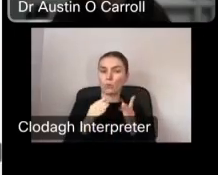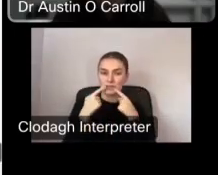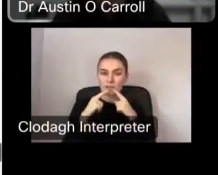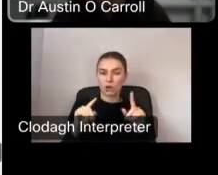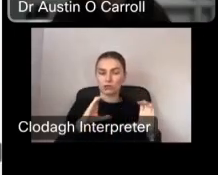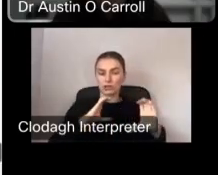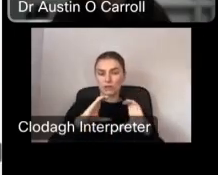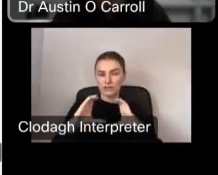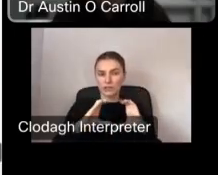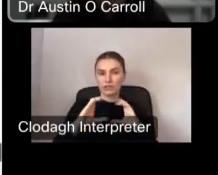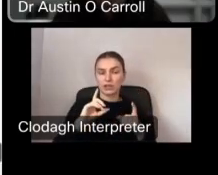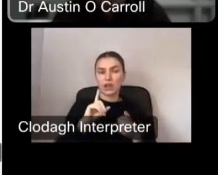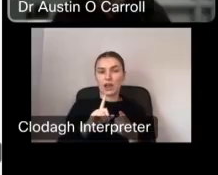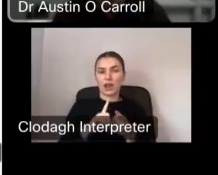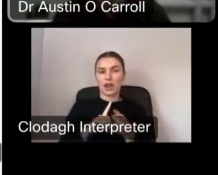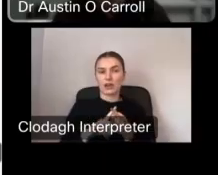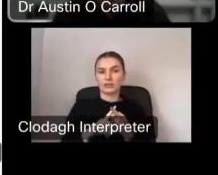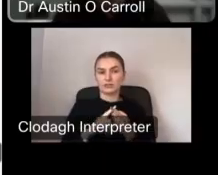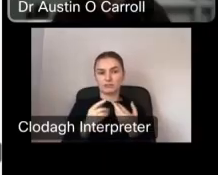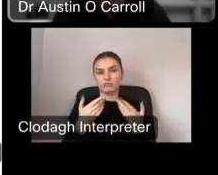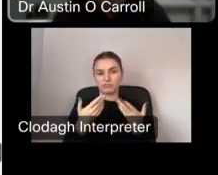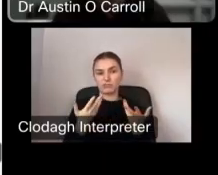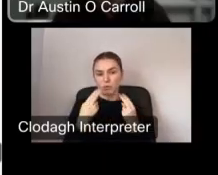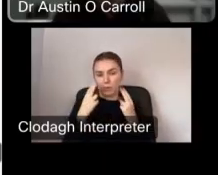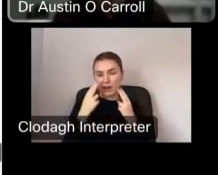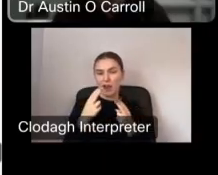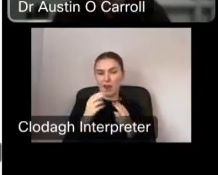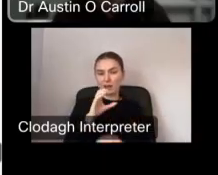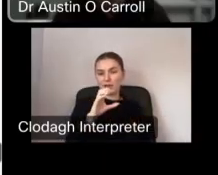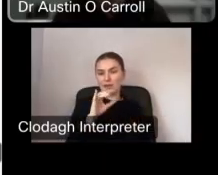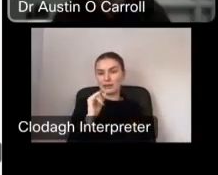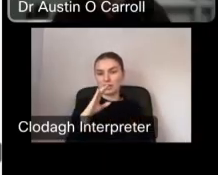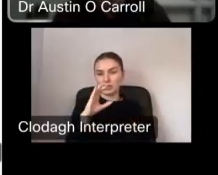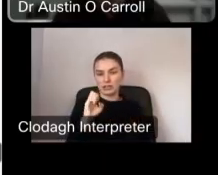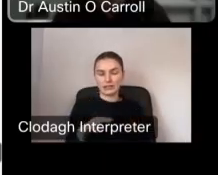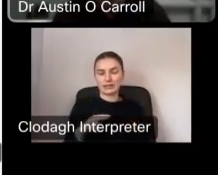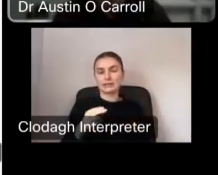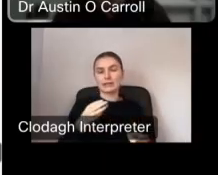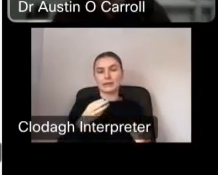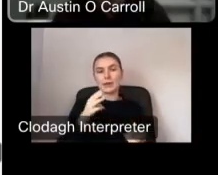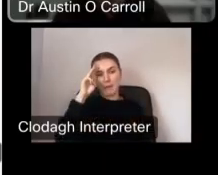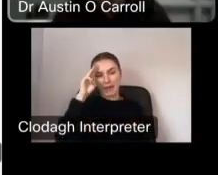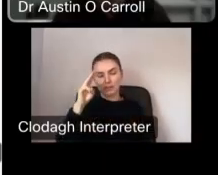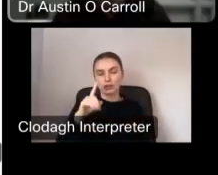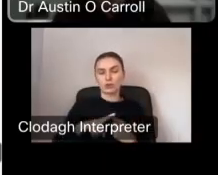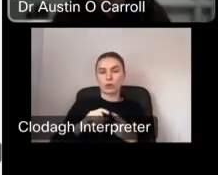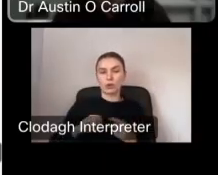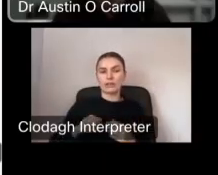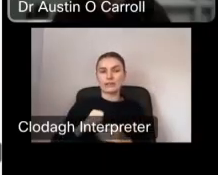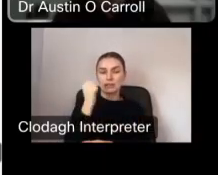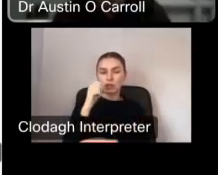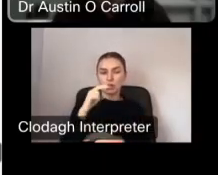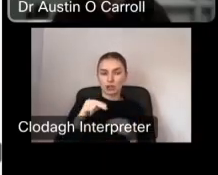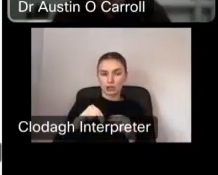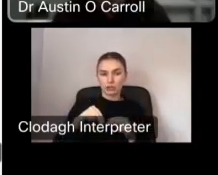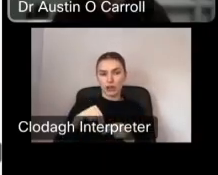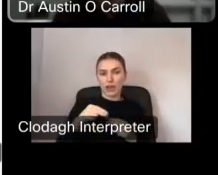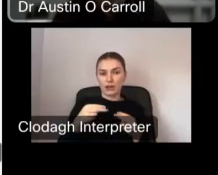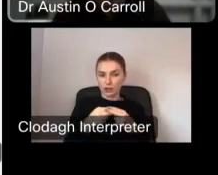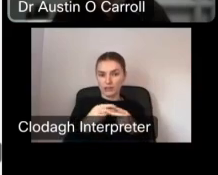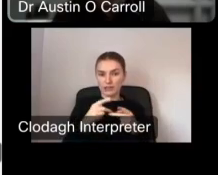conversation. So generally our clinicians, managers, senior nurses, or senior colleagues.